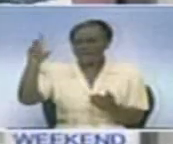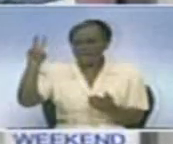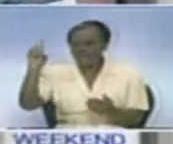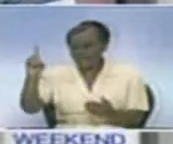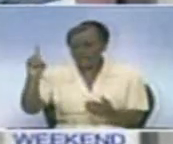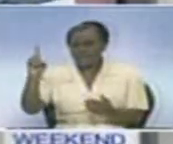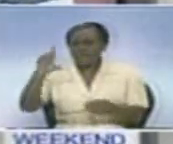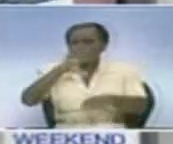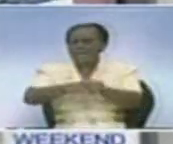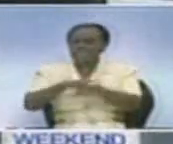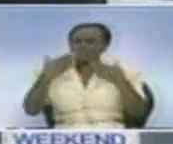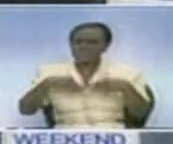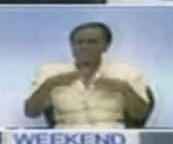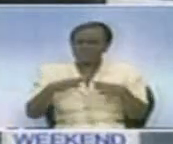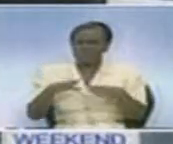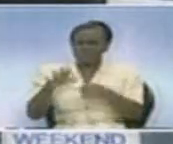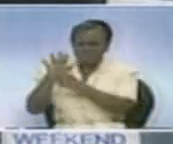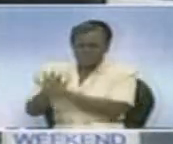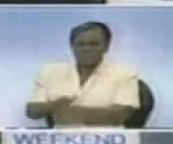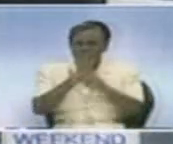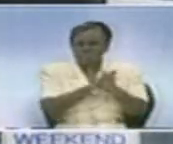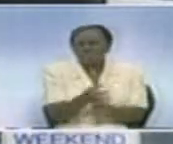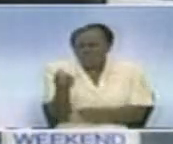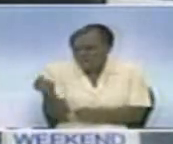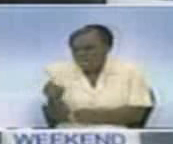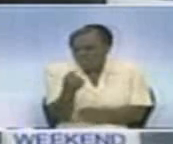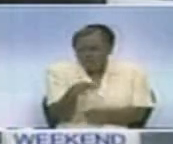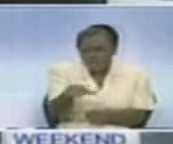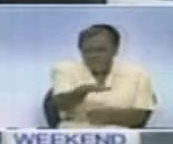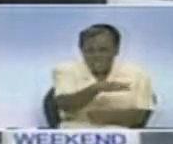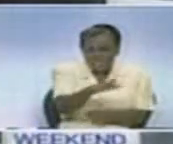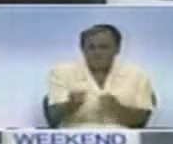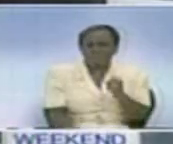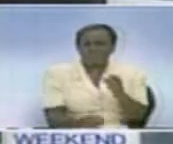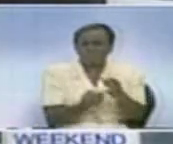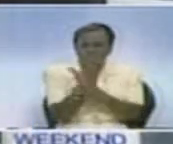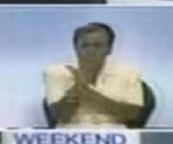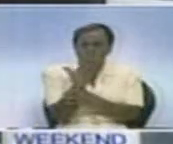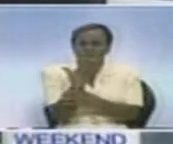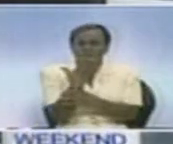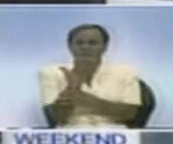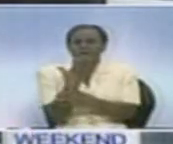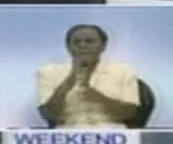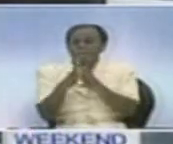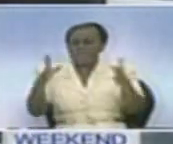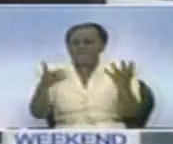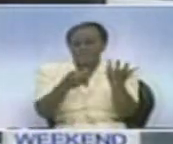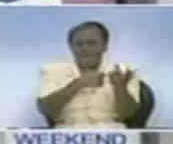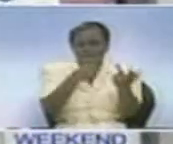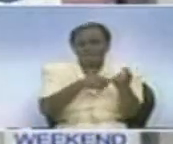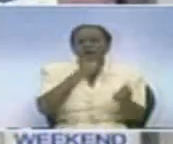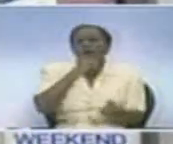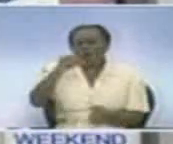get people harassing peasants of a very small area. They create such a large number of